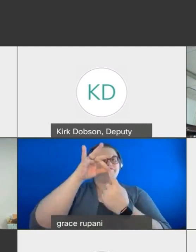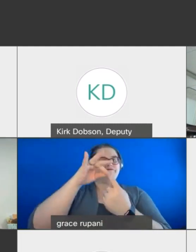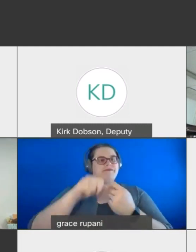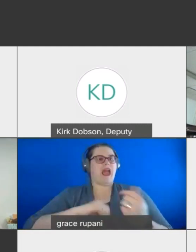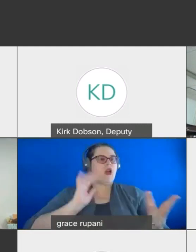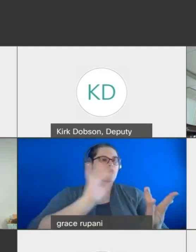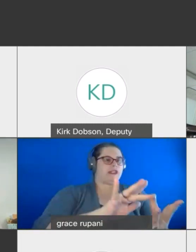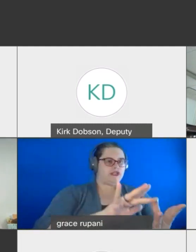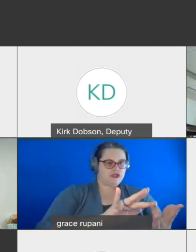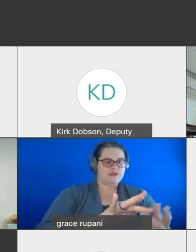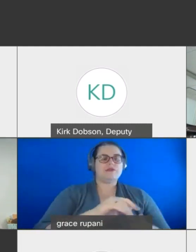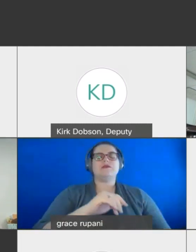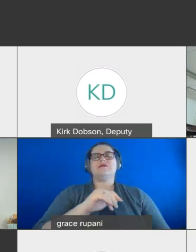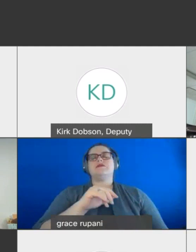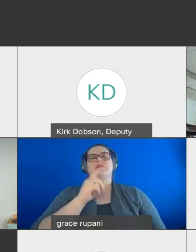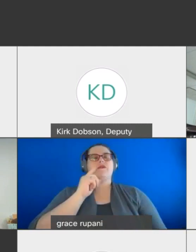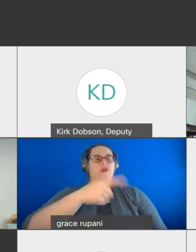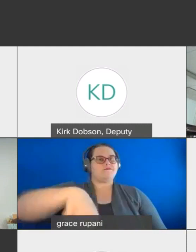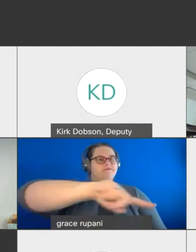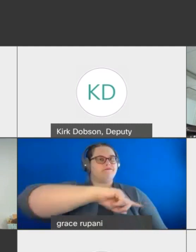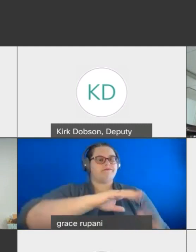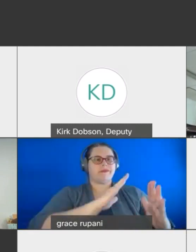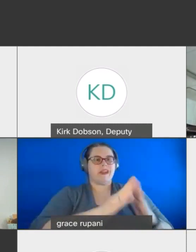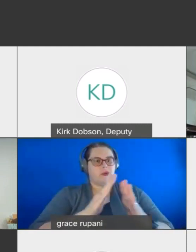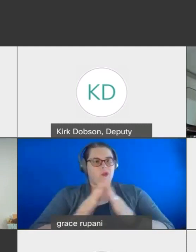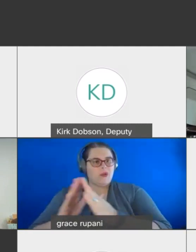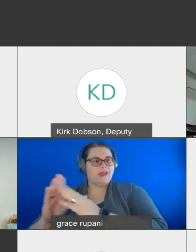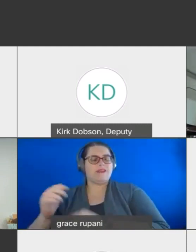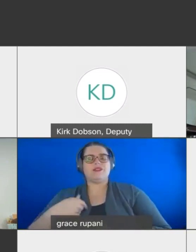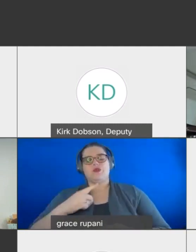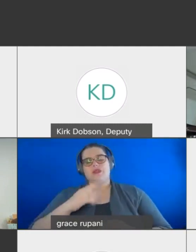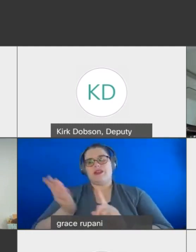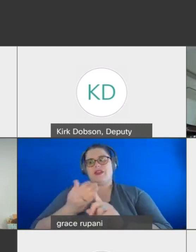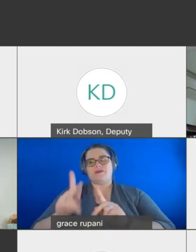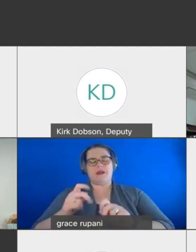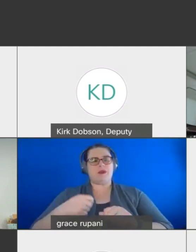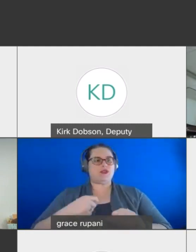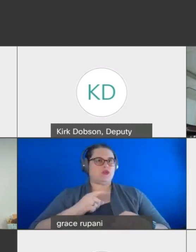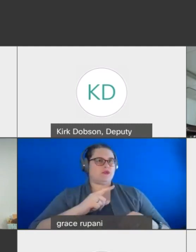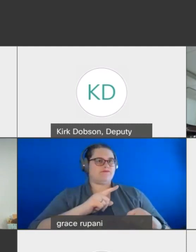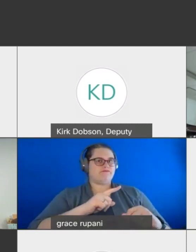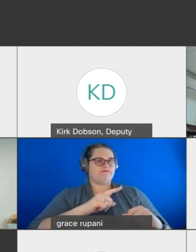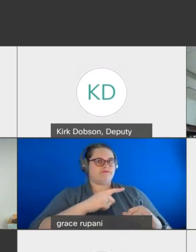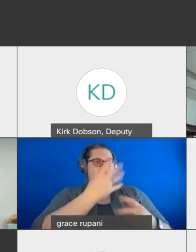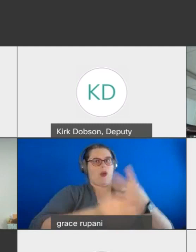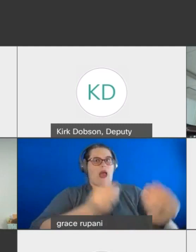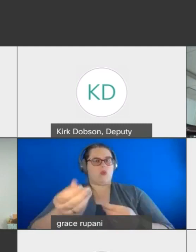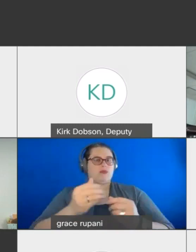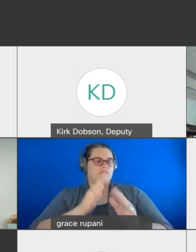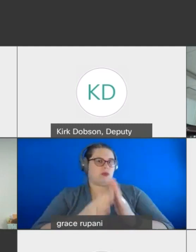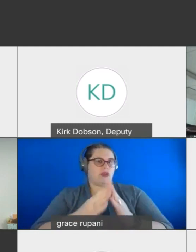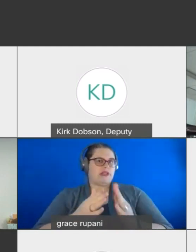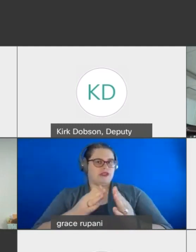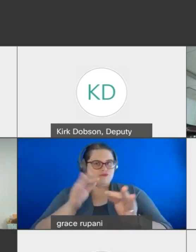people um, to to go into the community to talk to people about getting vaccinated. And